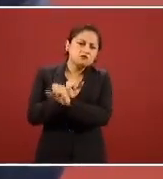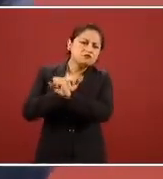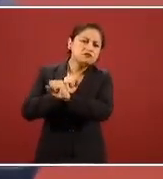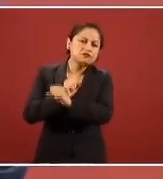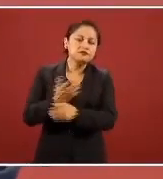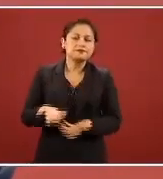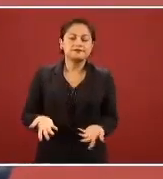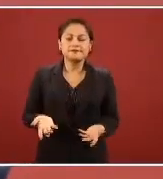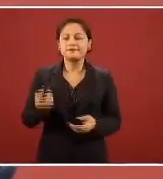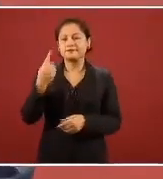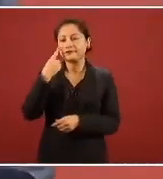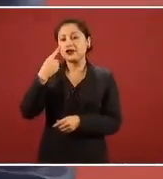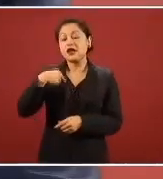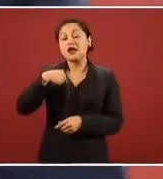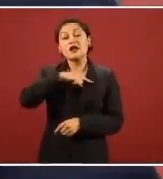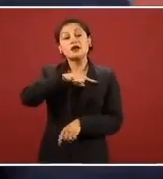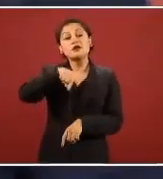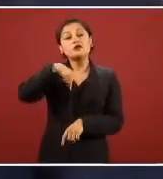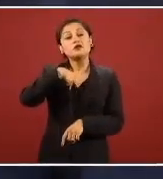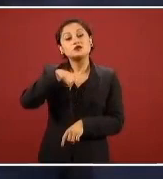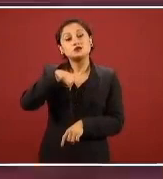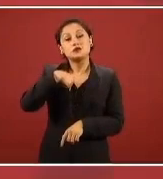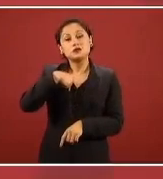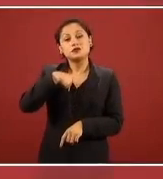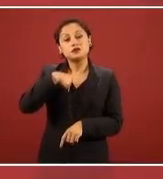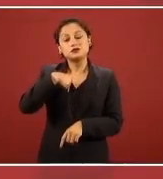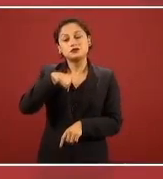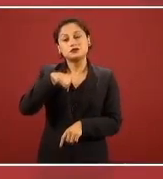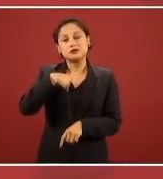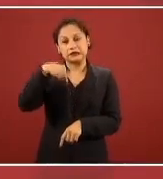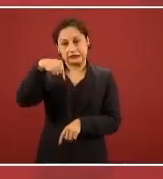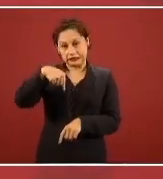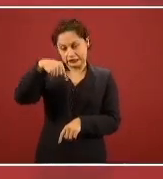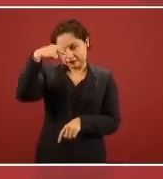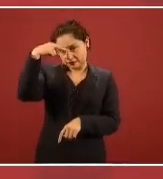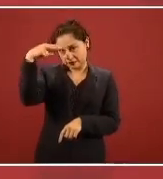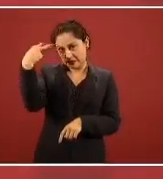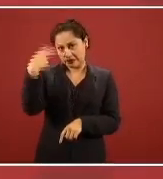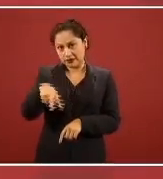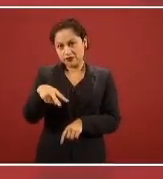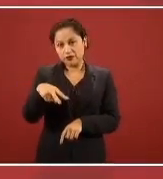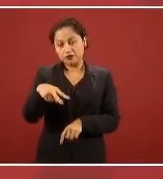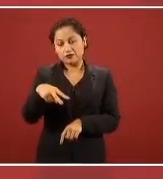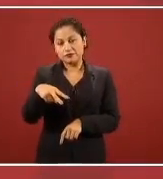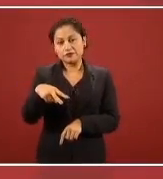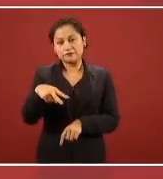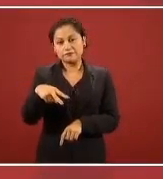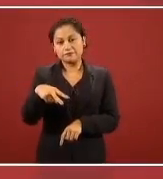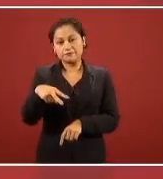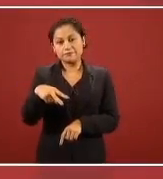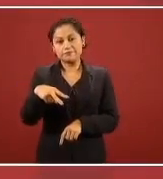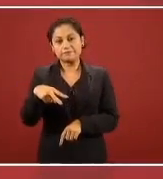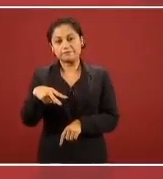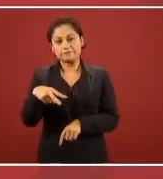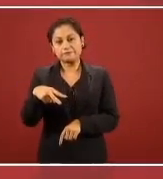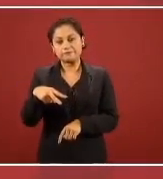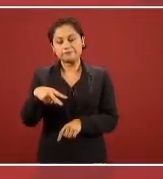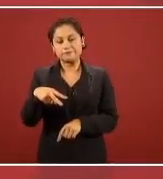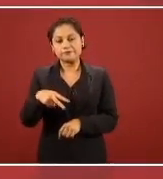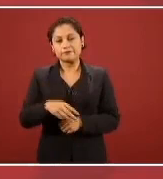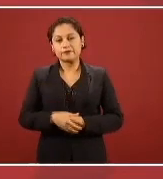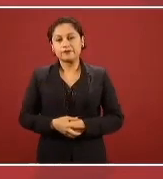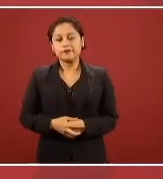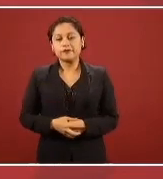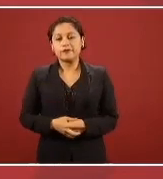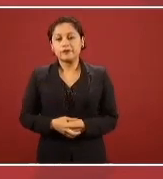tenemos la ventaja. We have the advantage. Entre otras cosas, that among